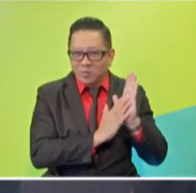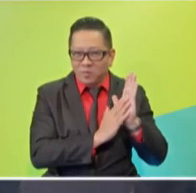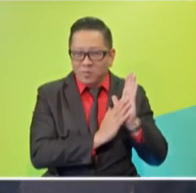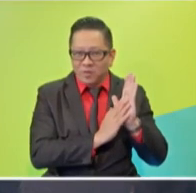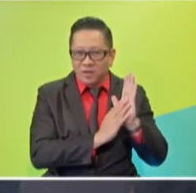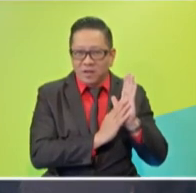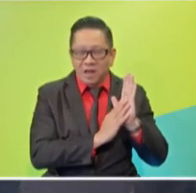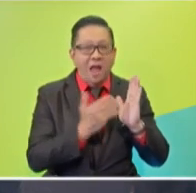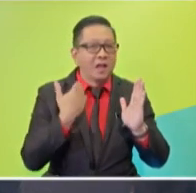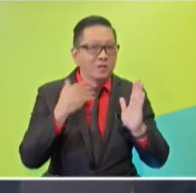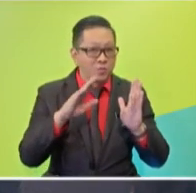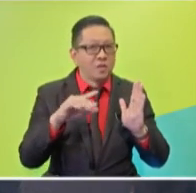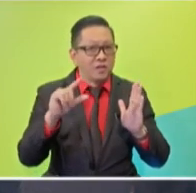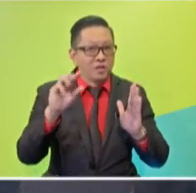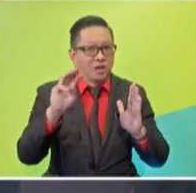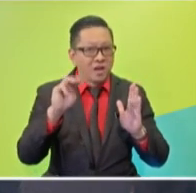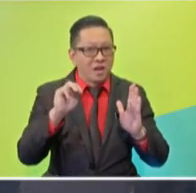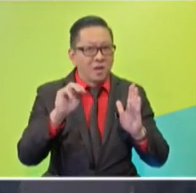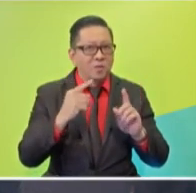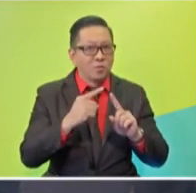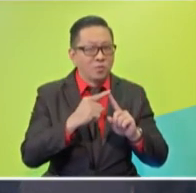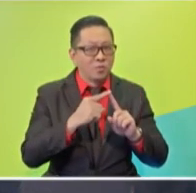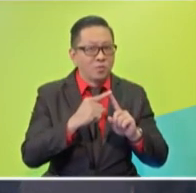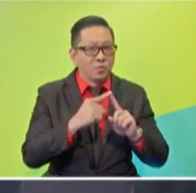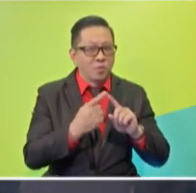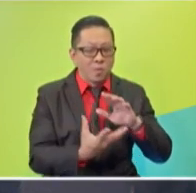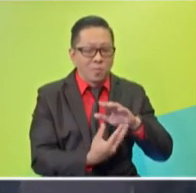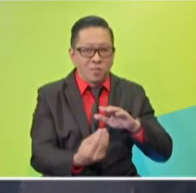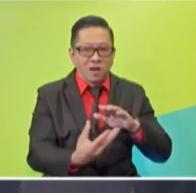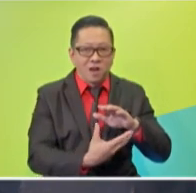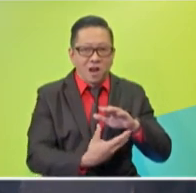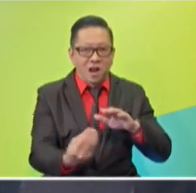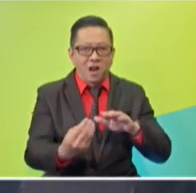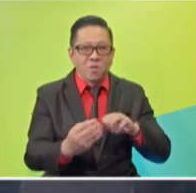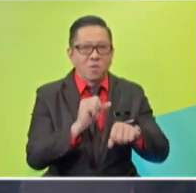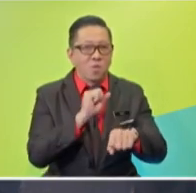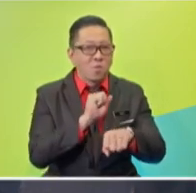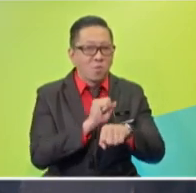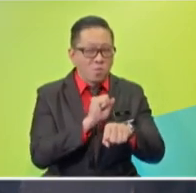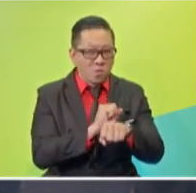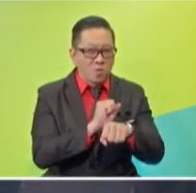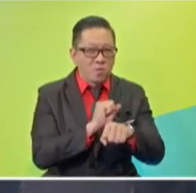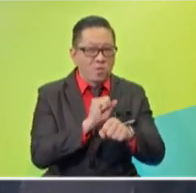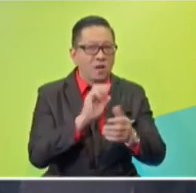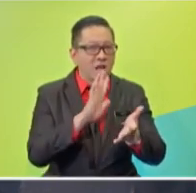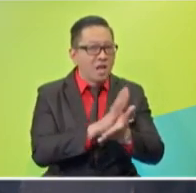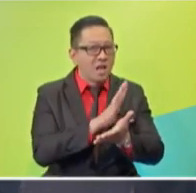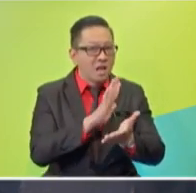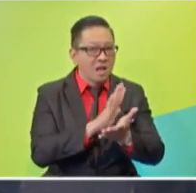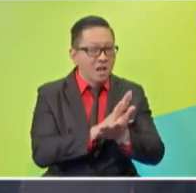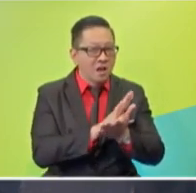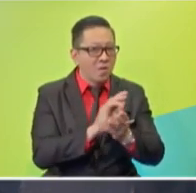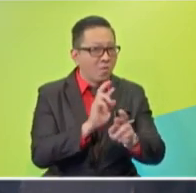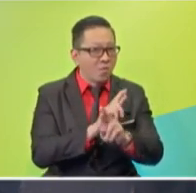Meet, I've told them to print out the worksheet. Can you please show me, boys and girls, your worksheet? Are you ready